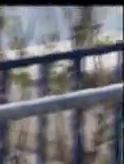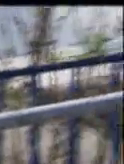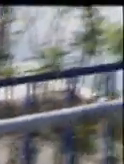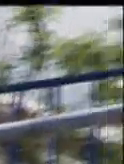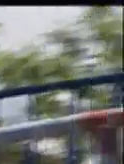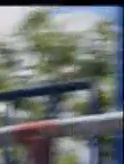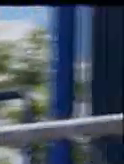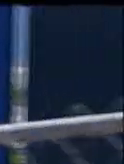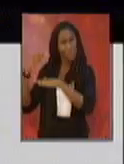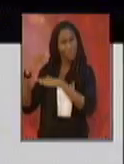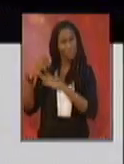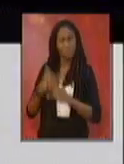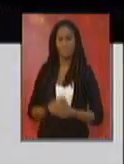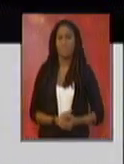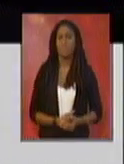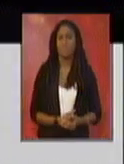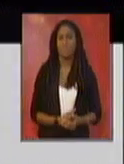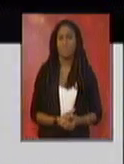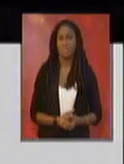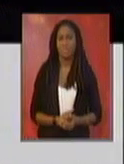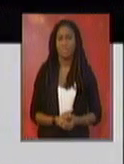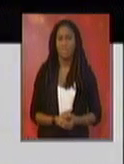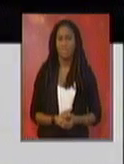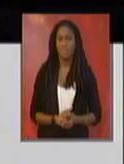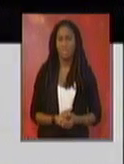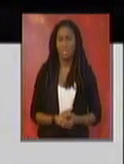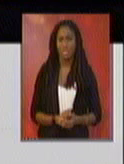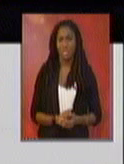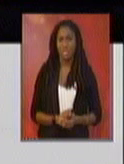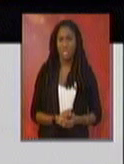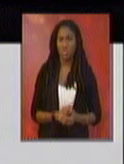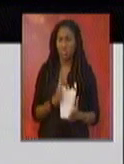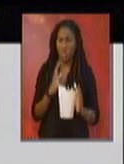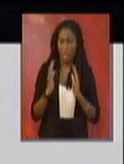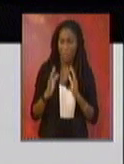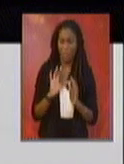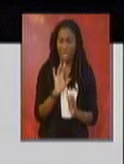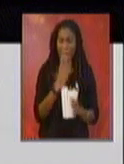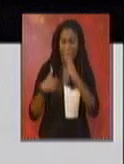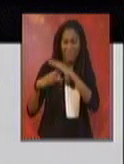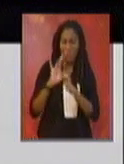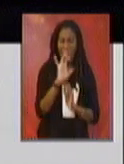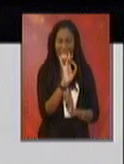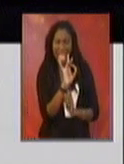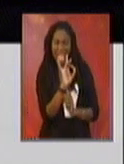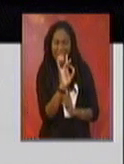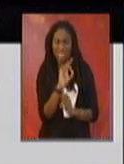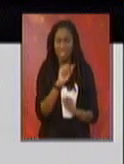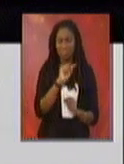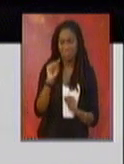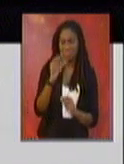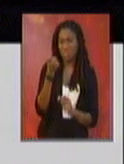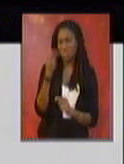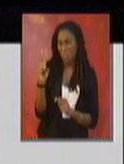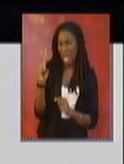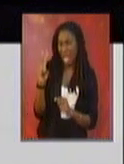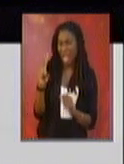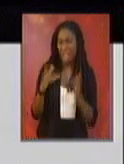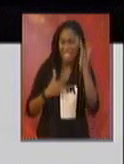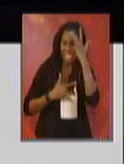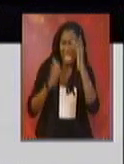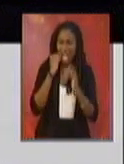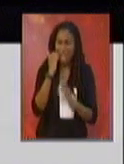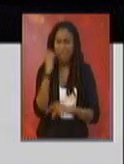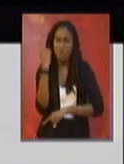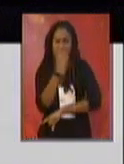late December. So whereas we had between 8 and 12 cases most times per day, we did note